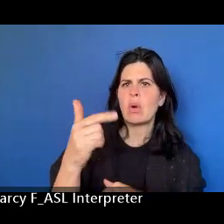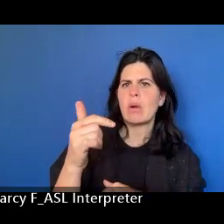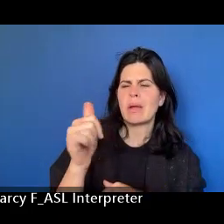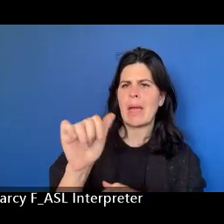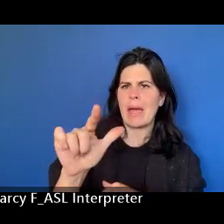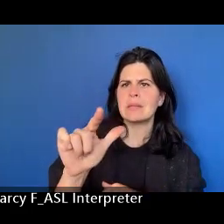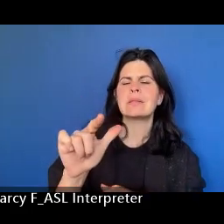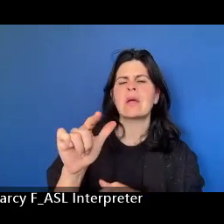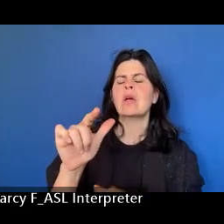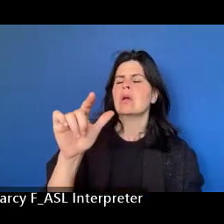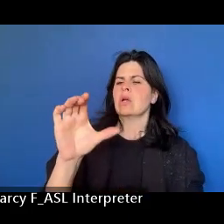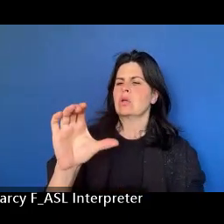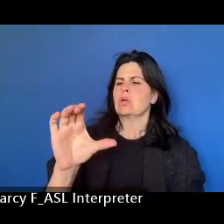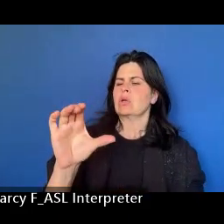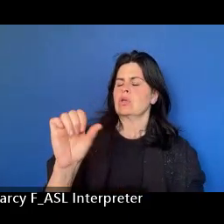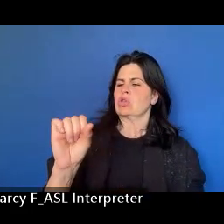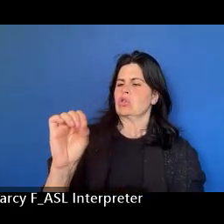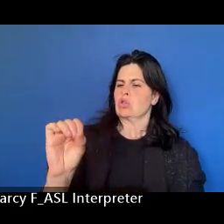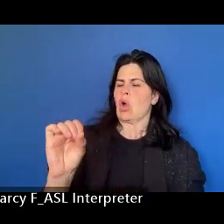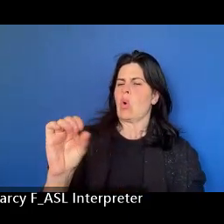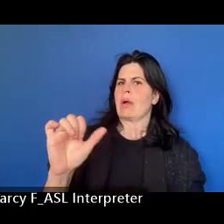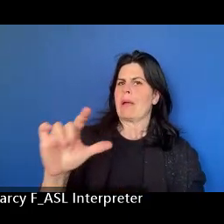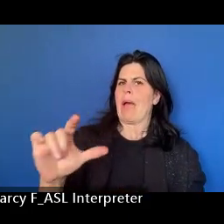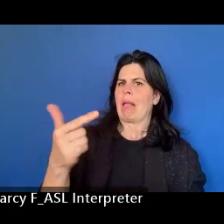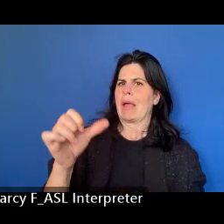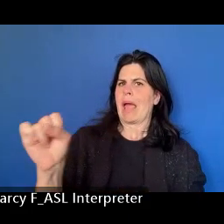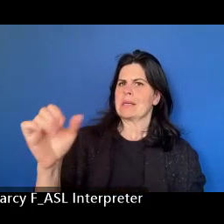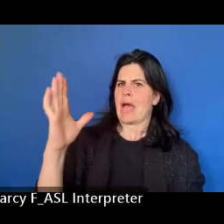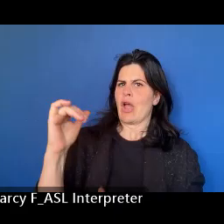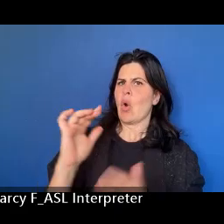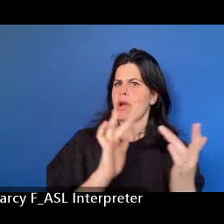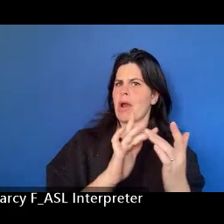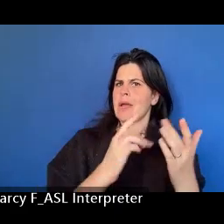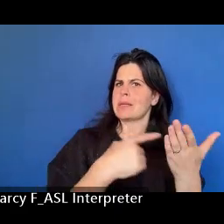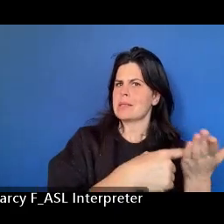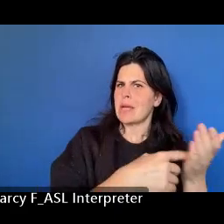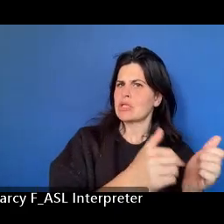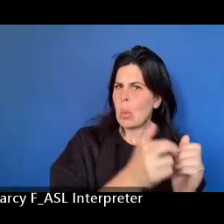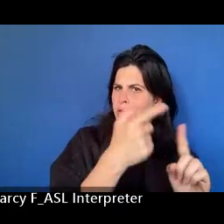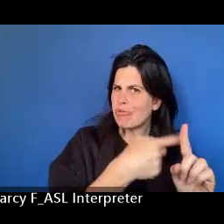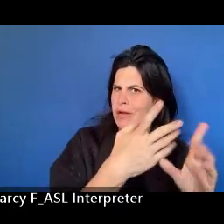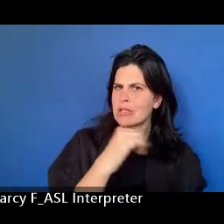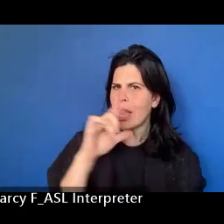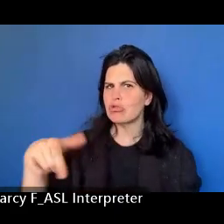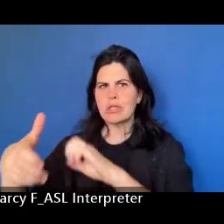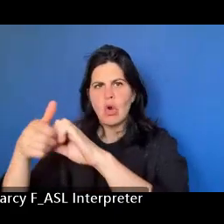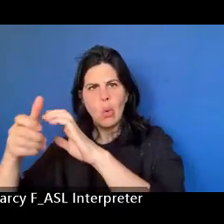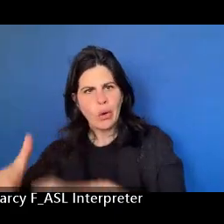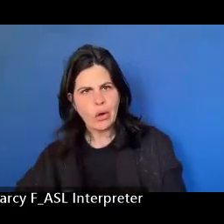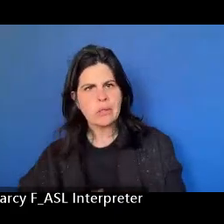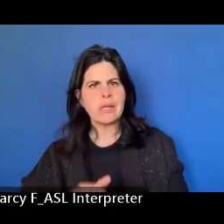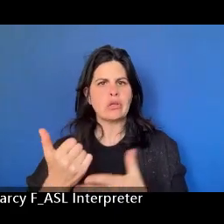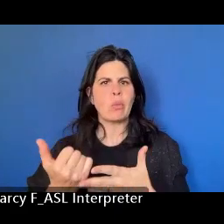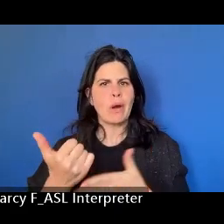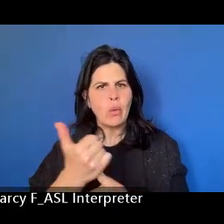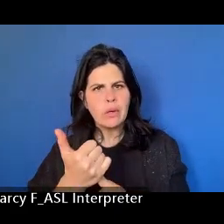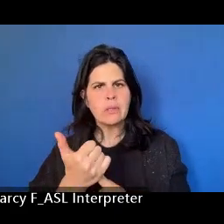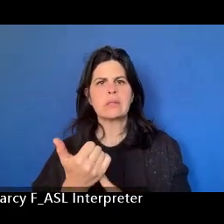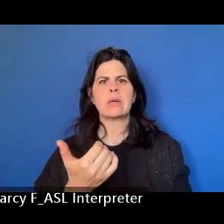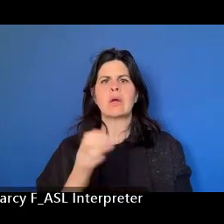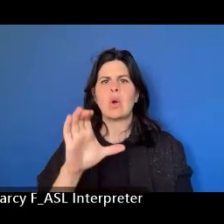info on how the transition would go. Specifically, I'd like to see outreach prioritizing how SoCalGas is supporting residents in the transition,